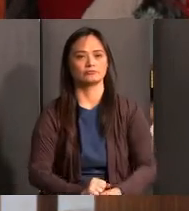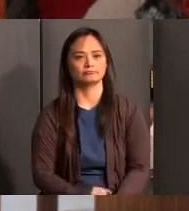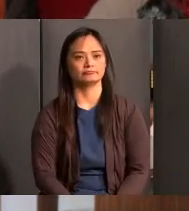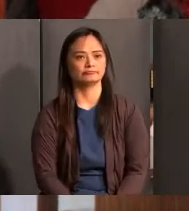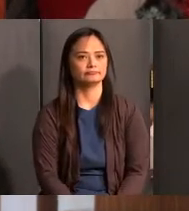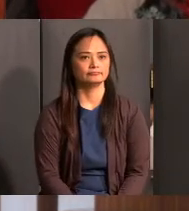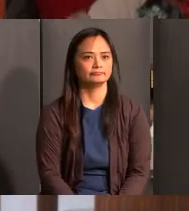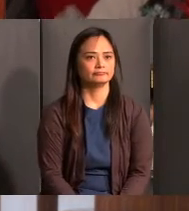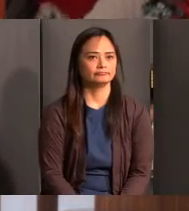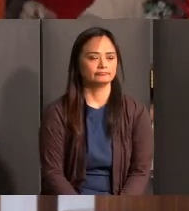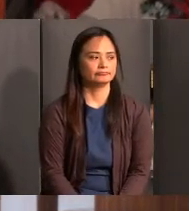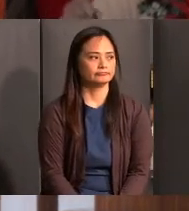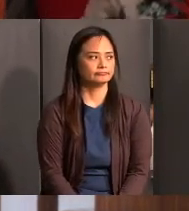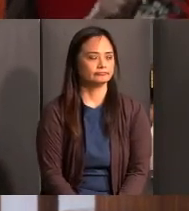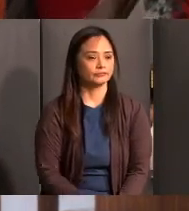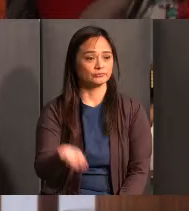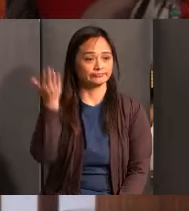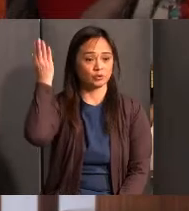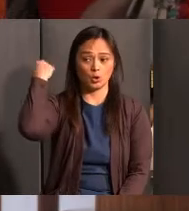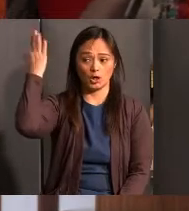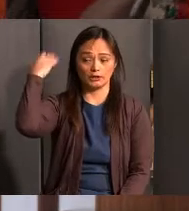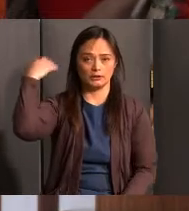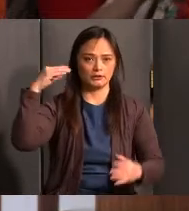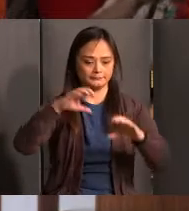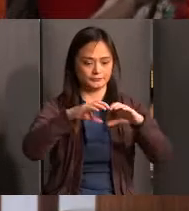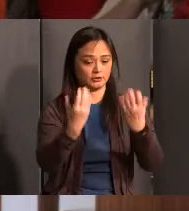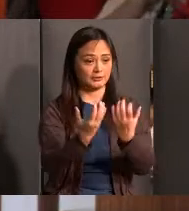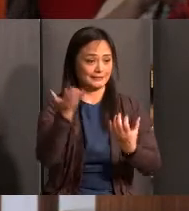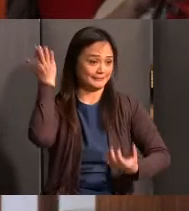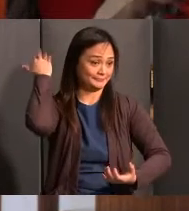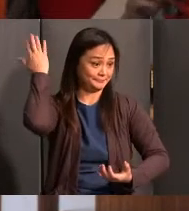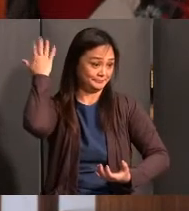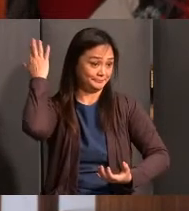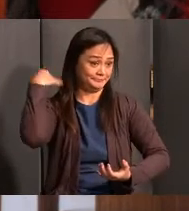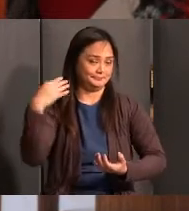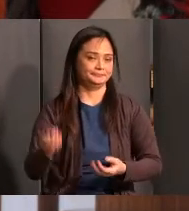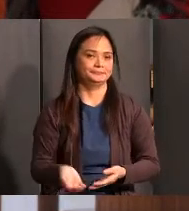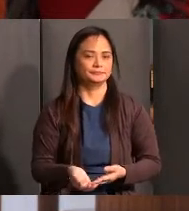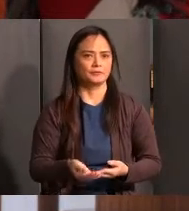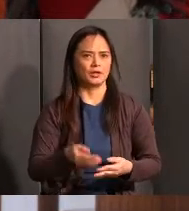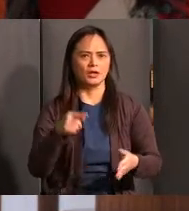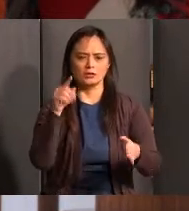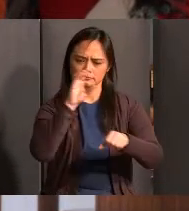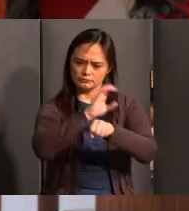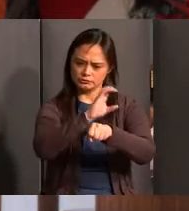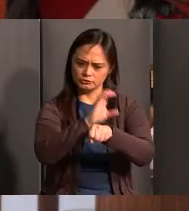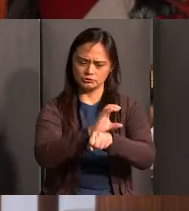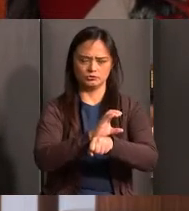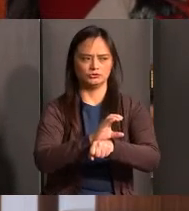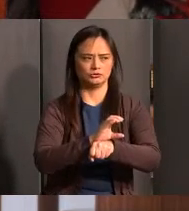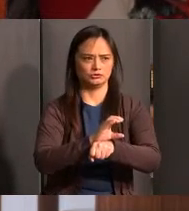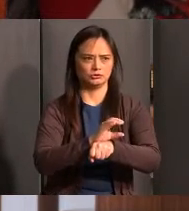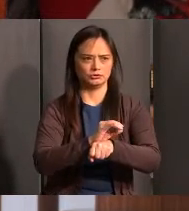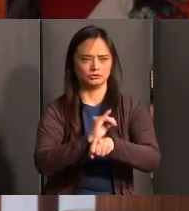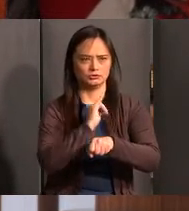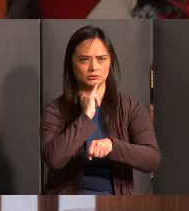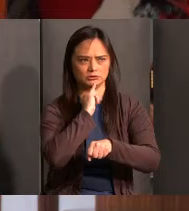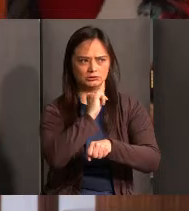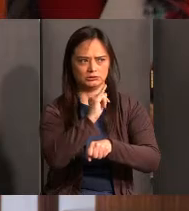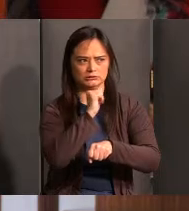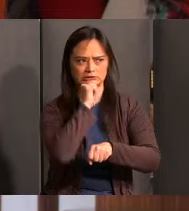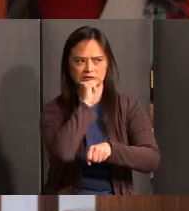and Development class kanina, na ang church o ang ecclesia ay hindi po isang